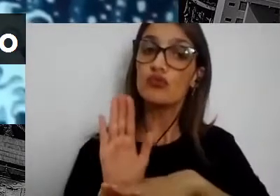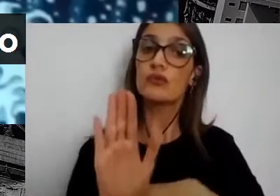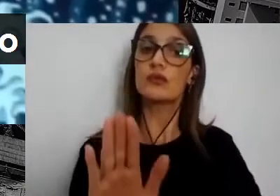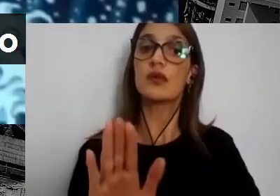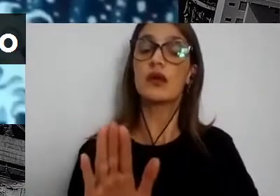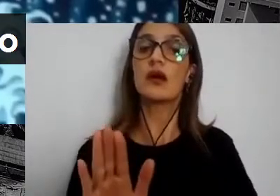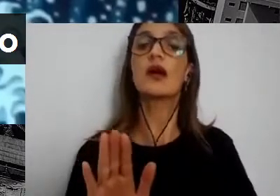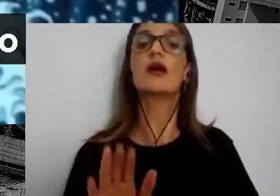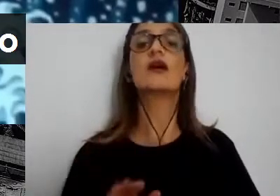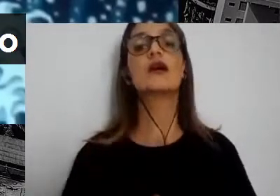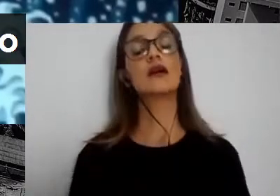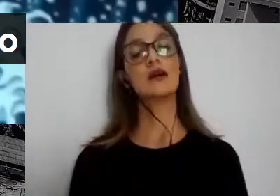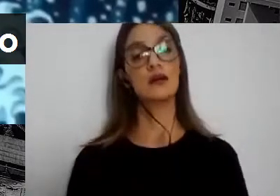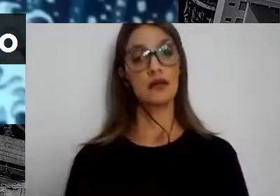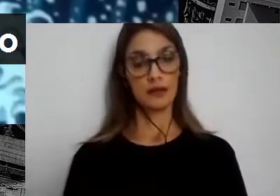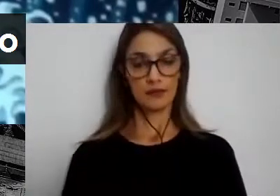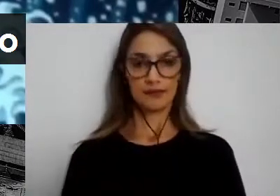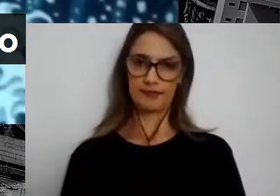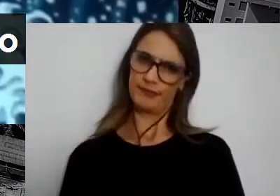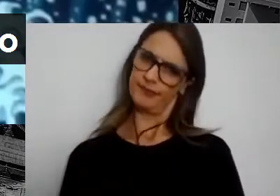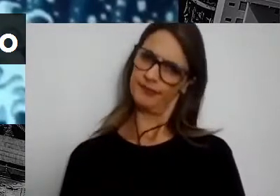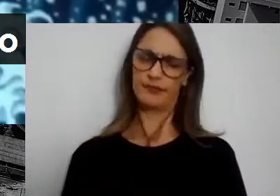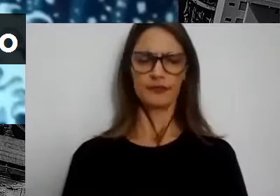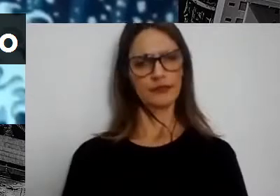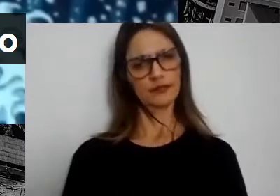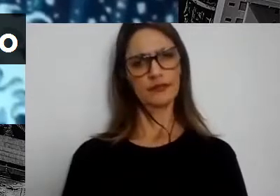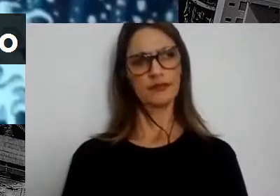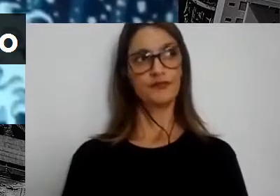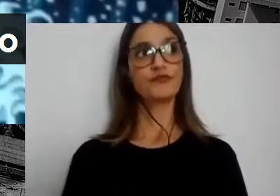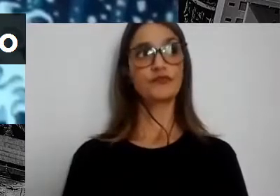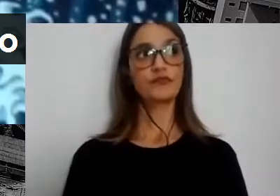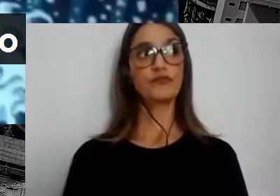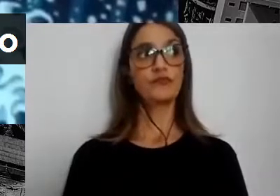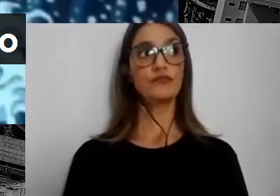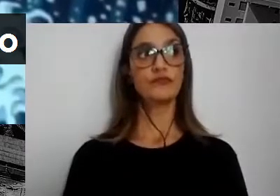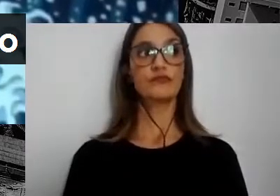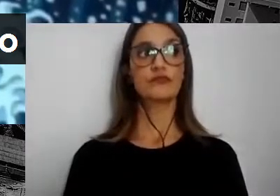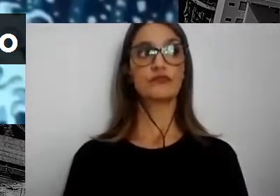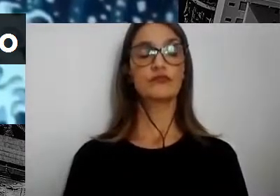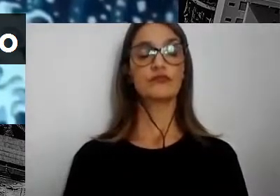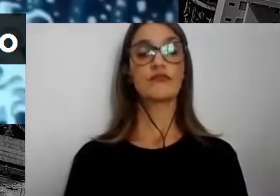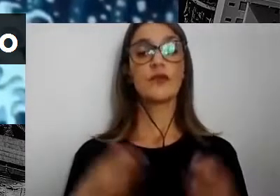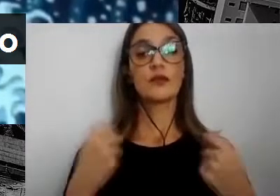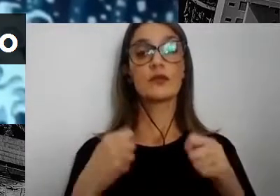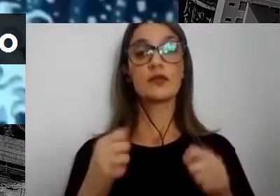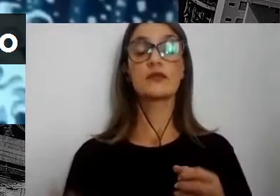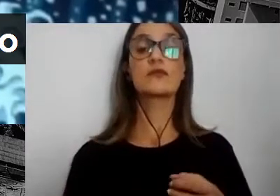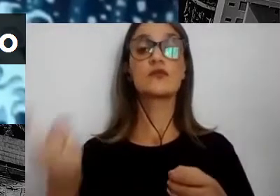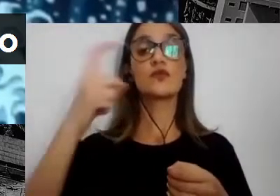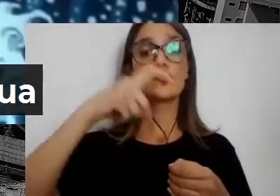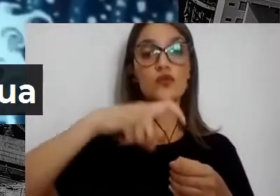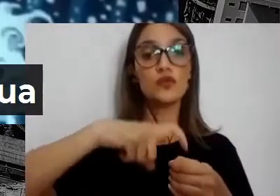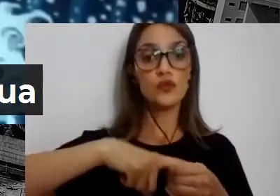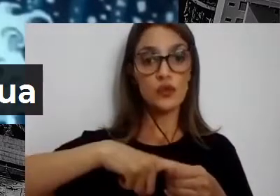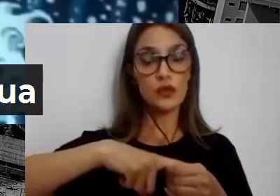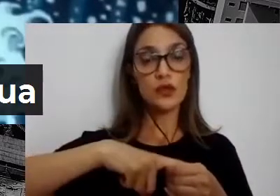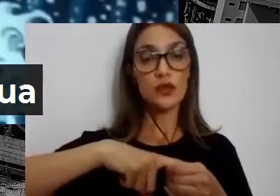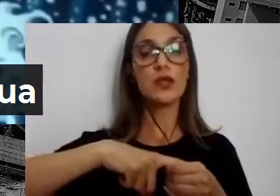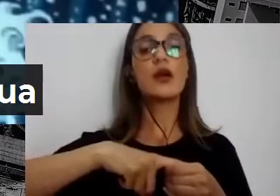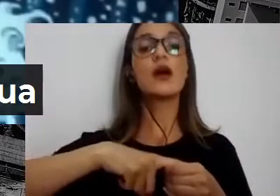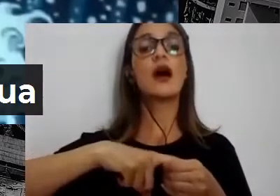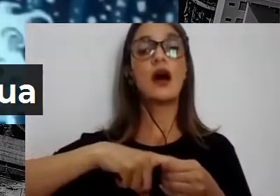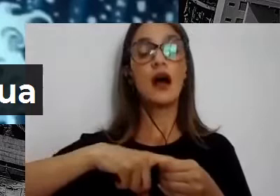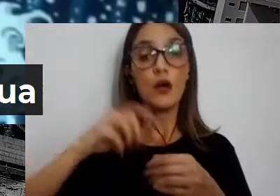some sort of volumetric water benefit associated with the basin investment. But we're